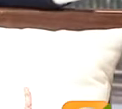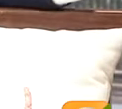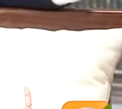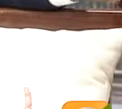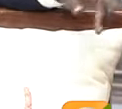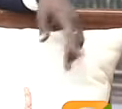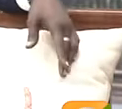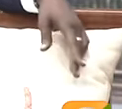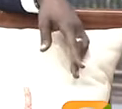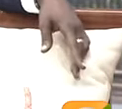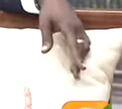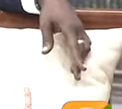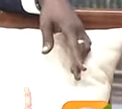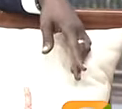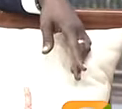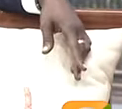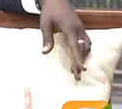on revenue, we have